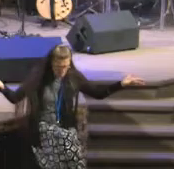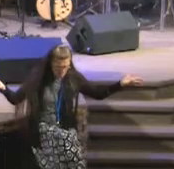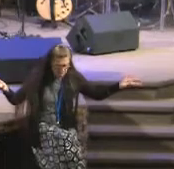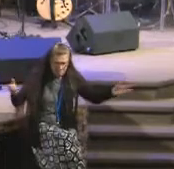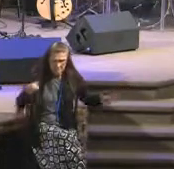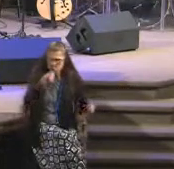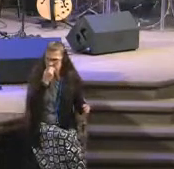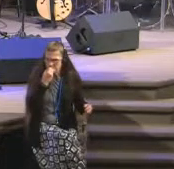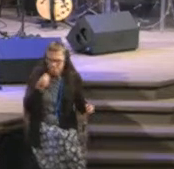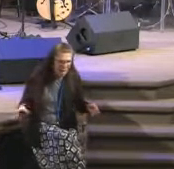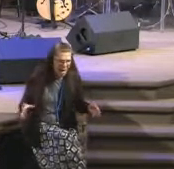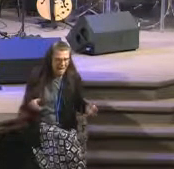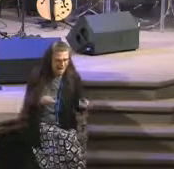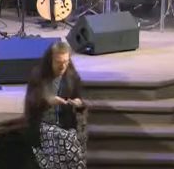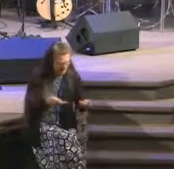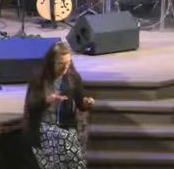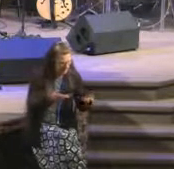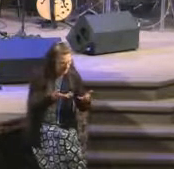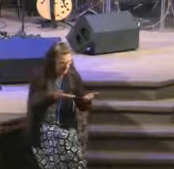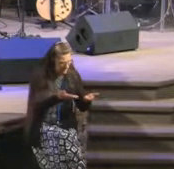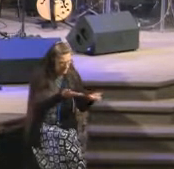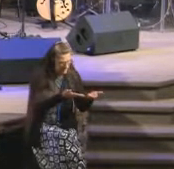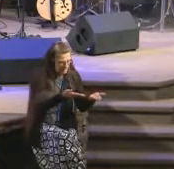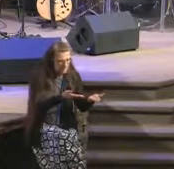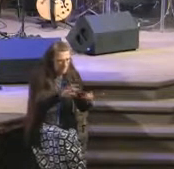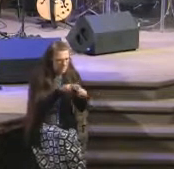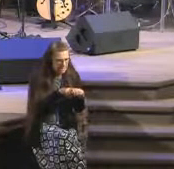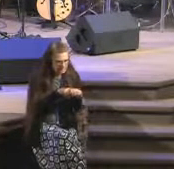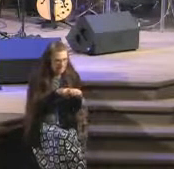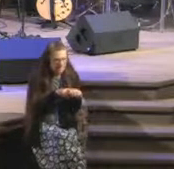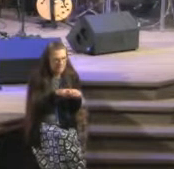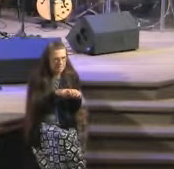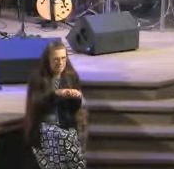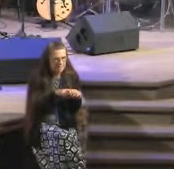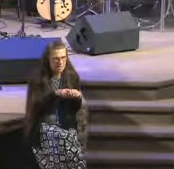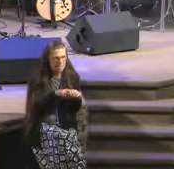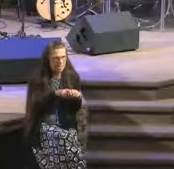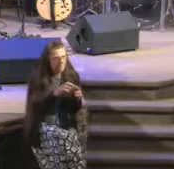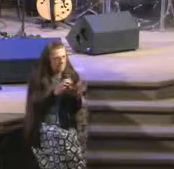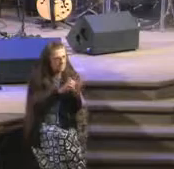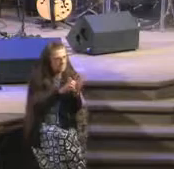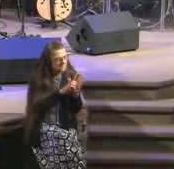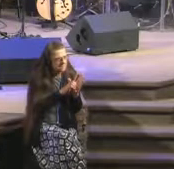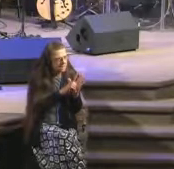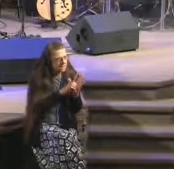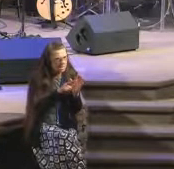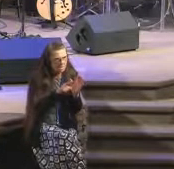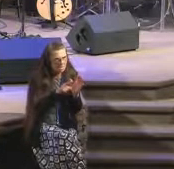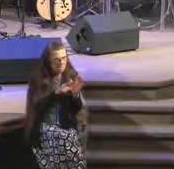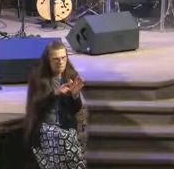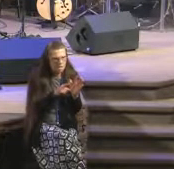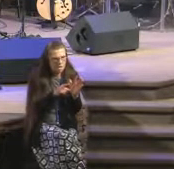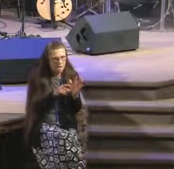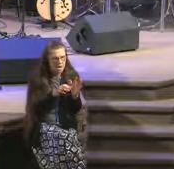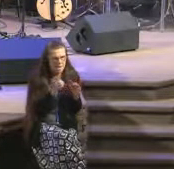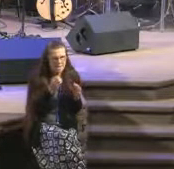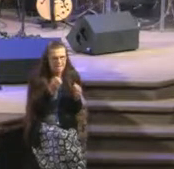horrible situation. And he would sit there and spend his days explaining it to them. And being new in